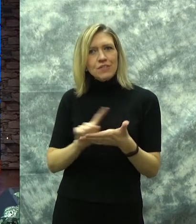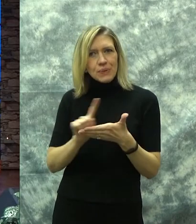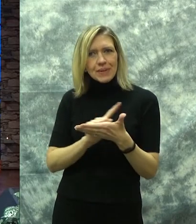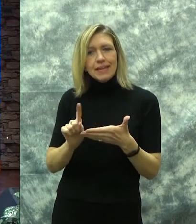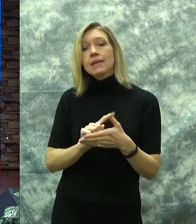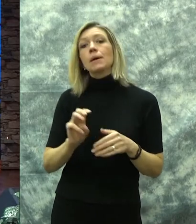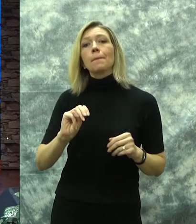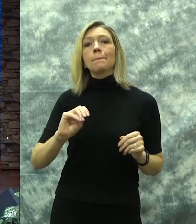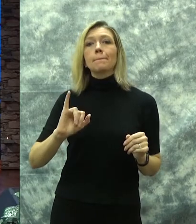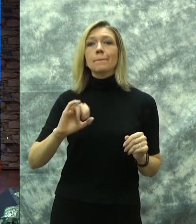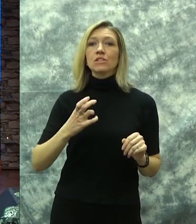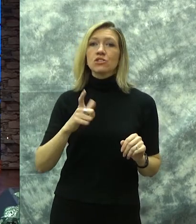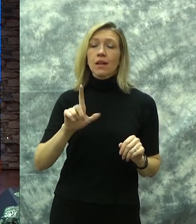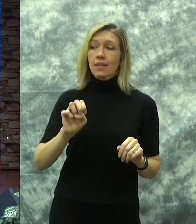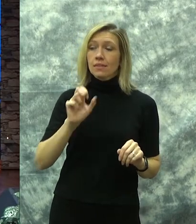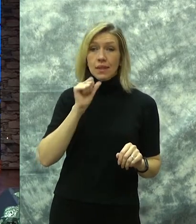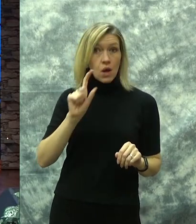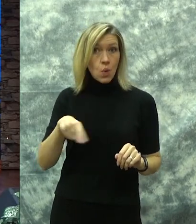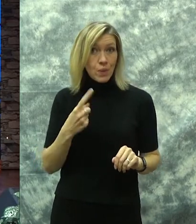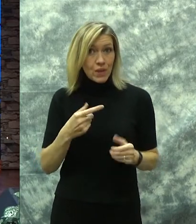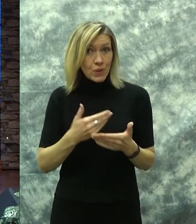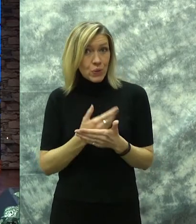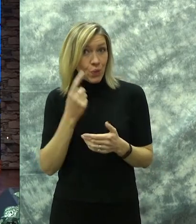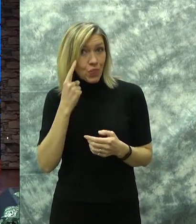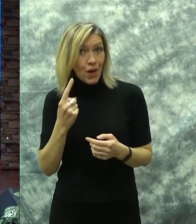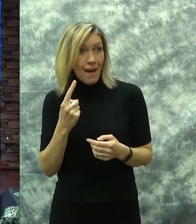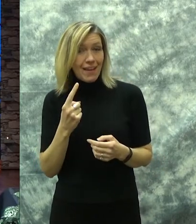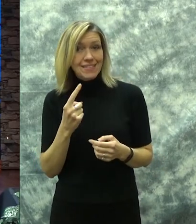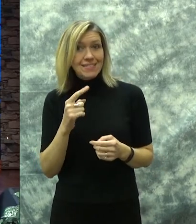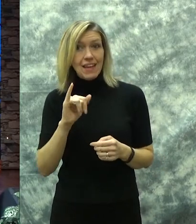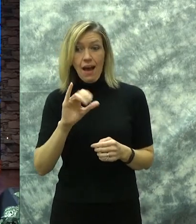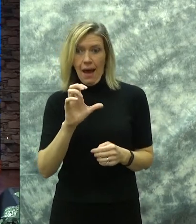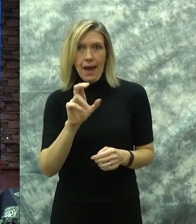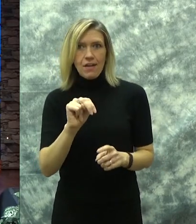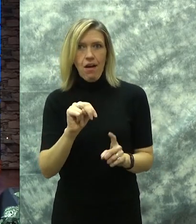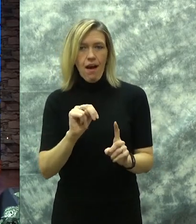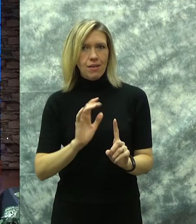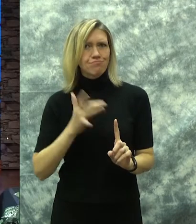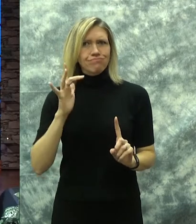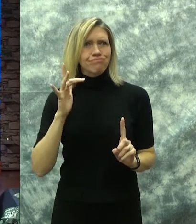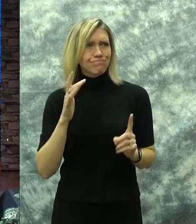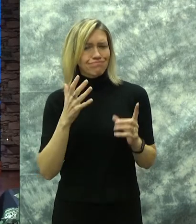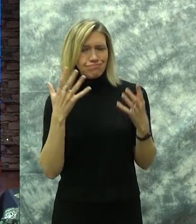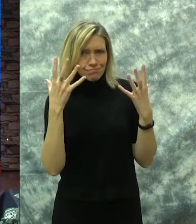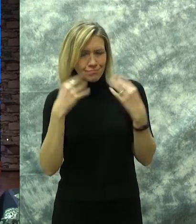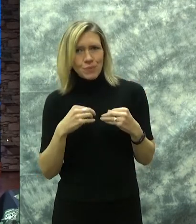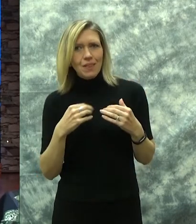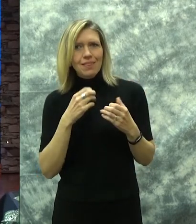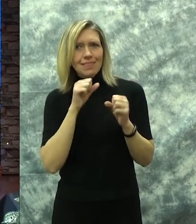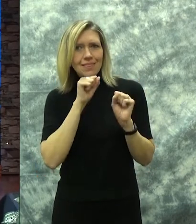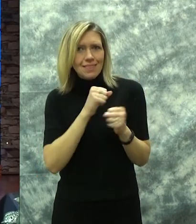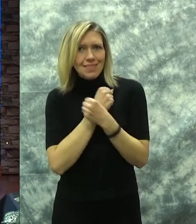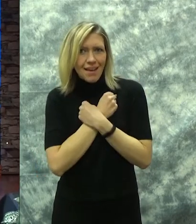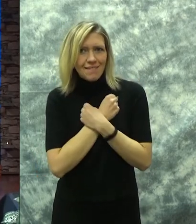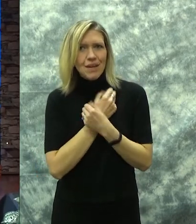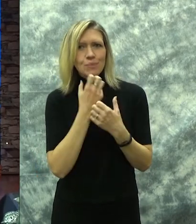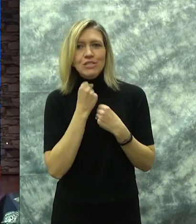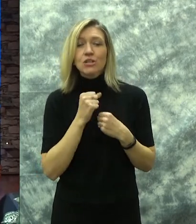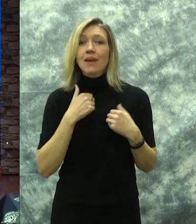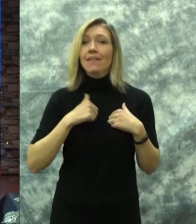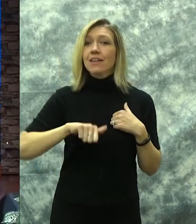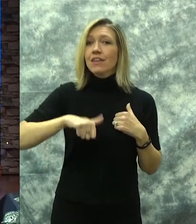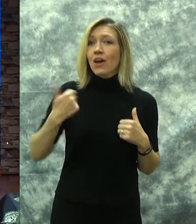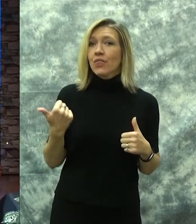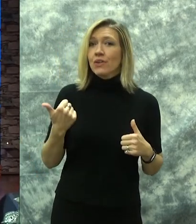Thought icon, yeah, that's right. and poster boy, Daniel Nahmod, who we so love and appreciate. But we have another well-appreciated and